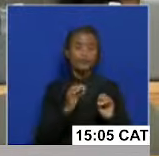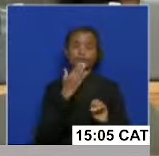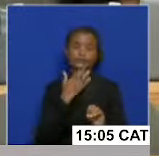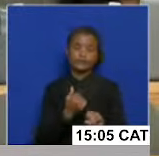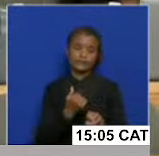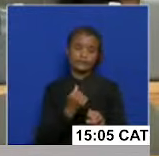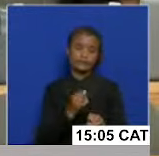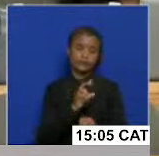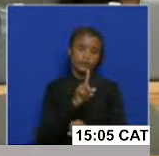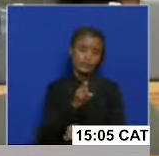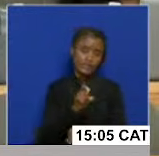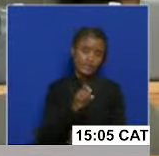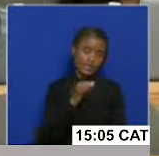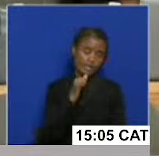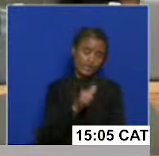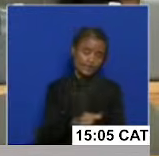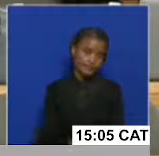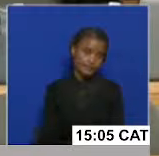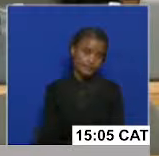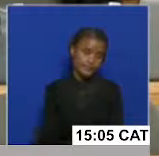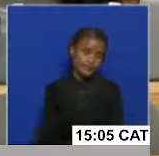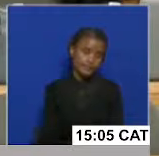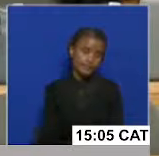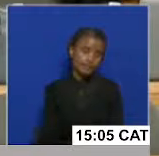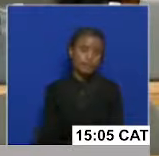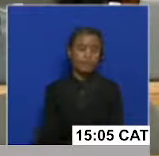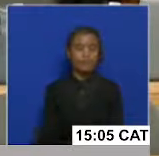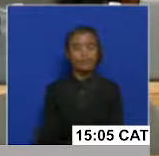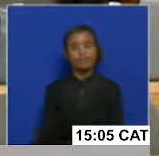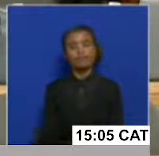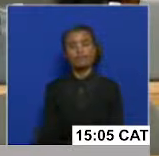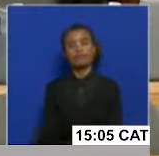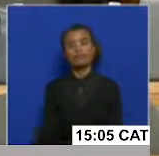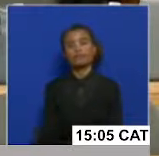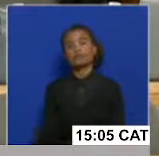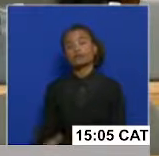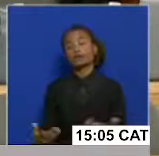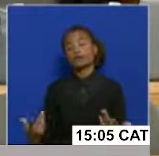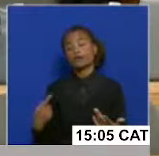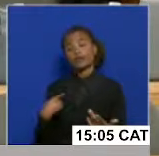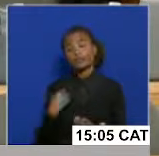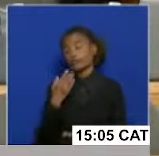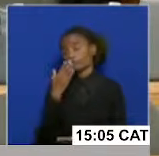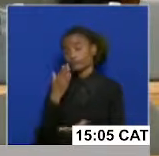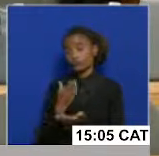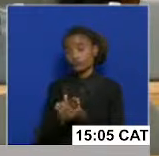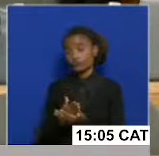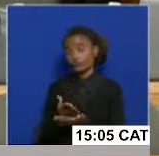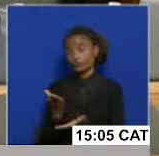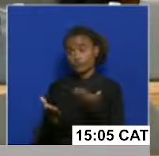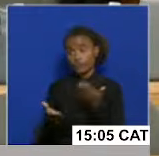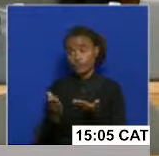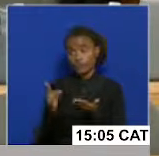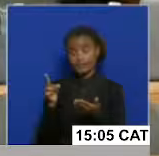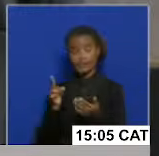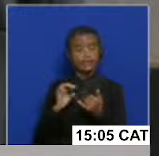Yeah, I'm not sure if he was trying his luck to test if I can do the information or